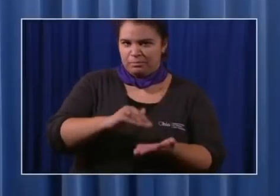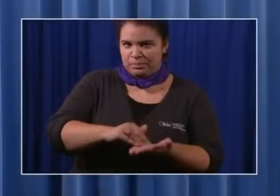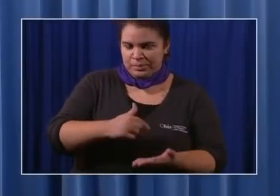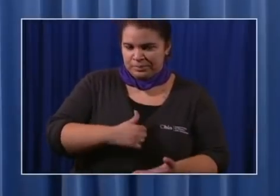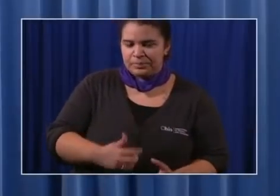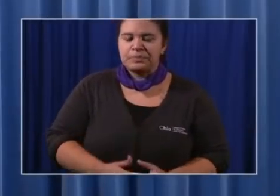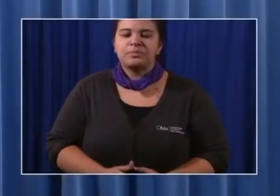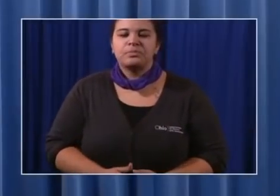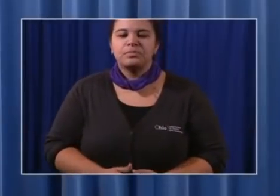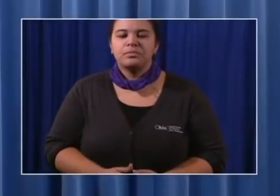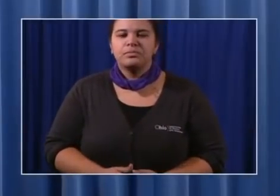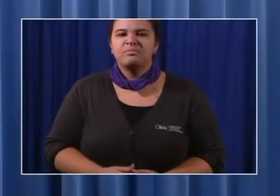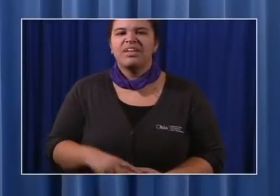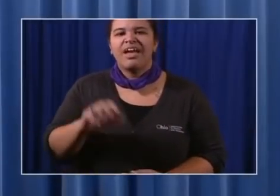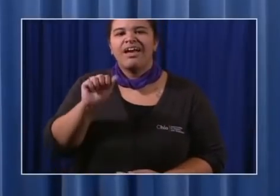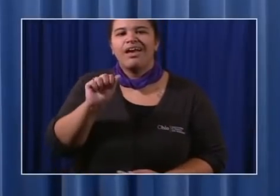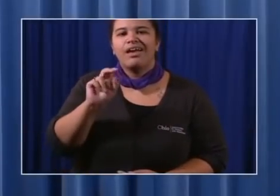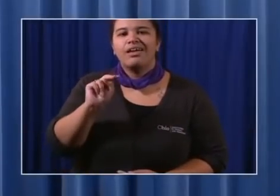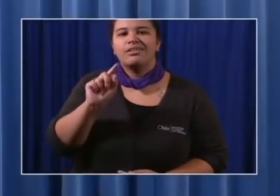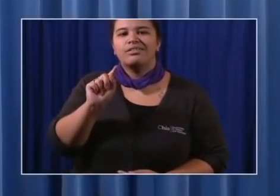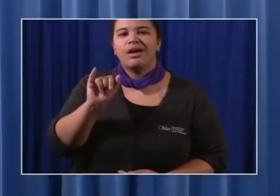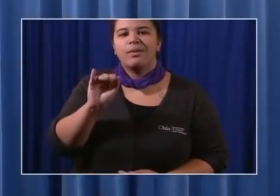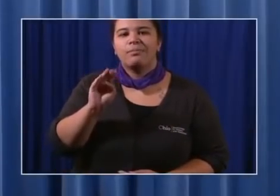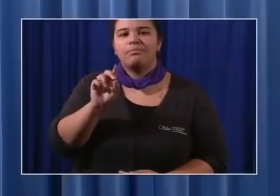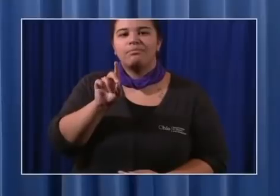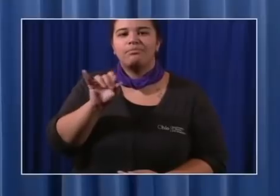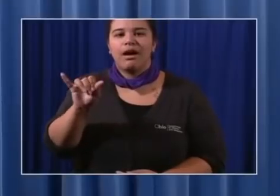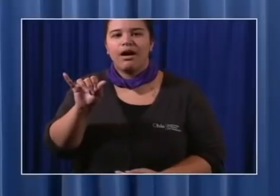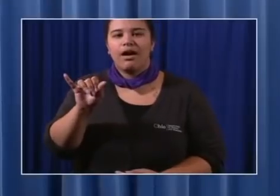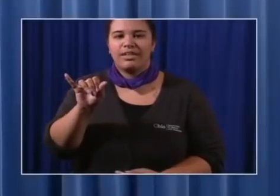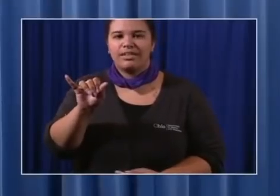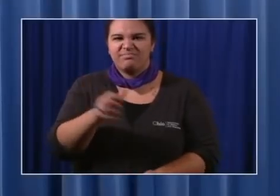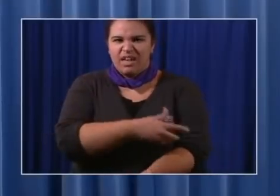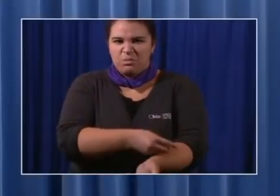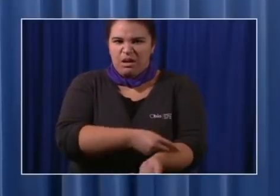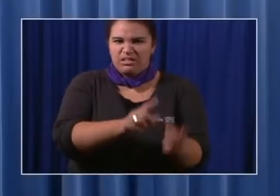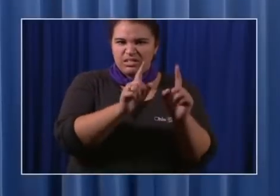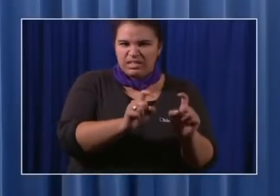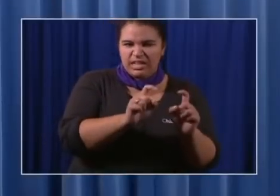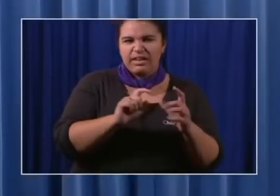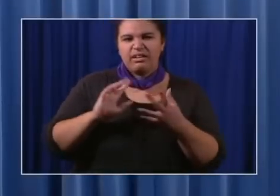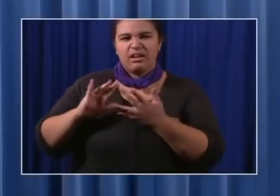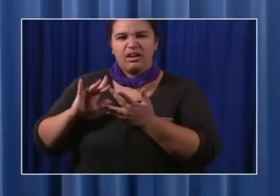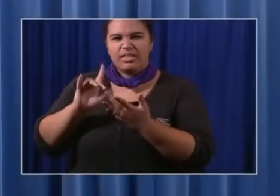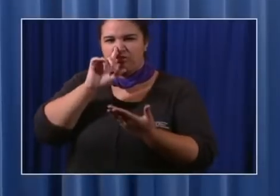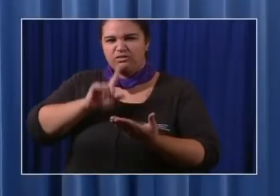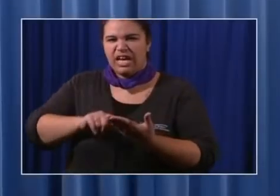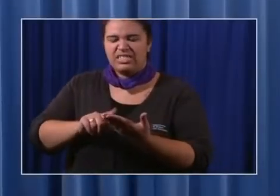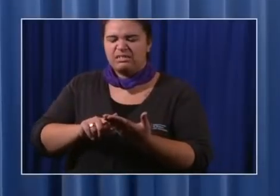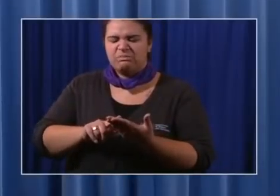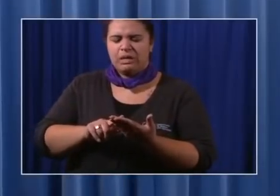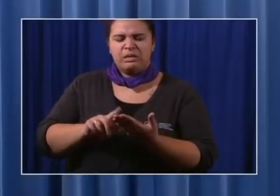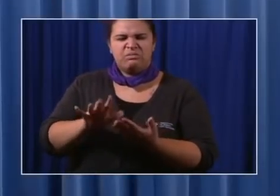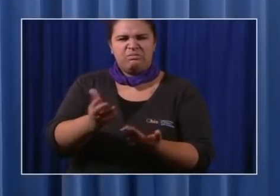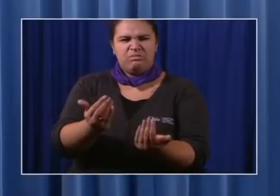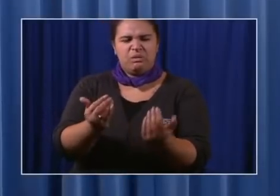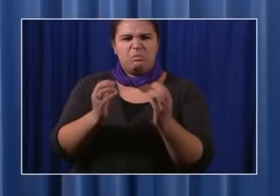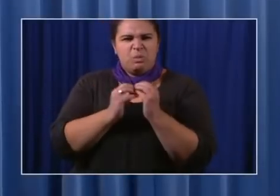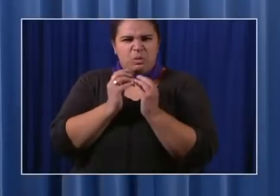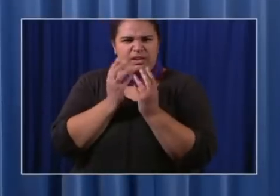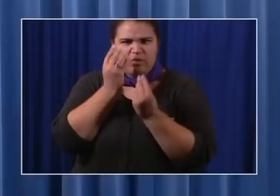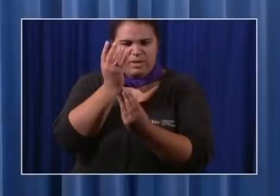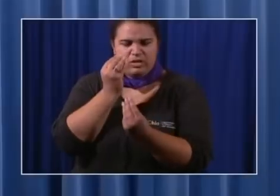want to understand the antibody testing and contact tracing strategy a bit. The Lieutenant Governor just stated that our local Red Cross